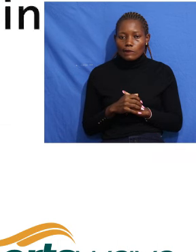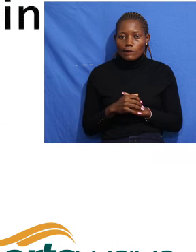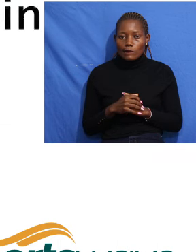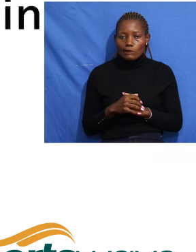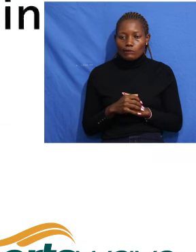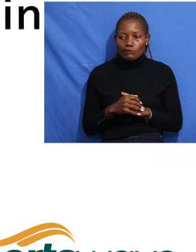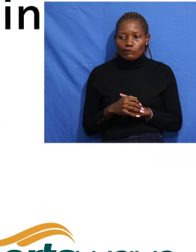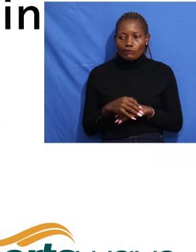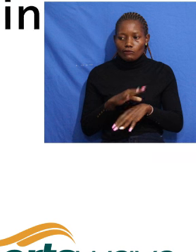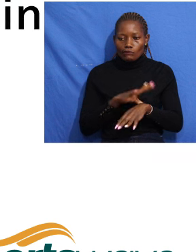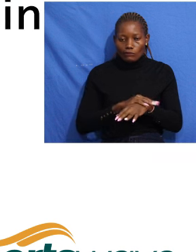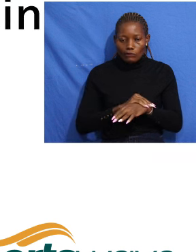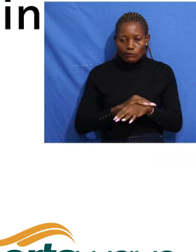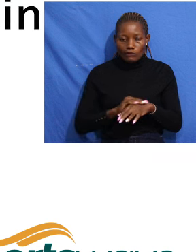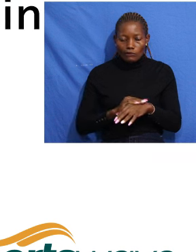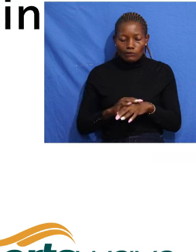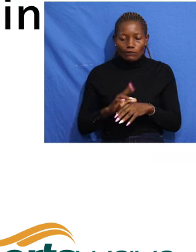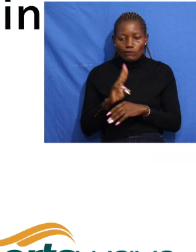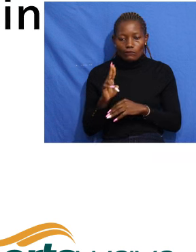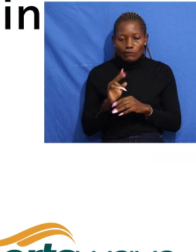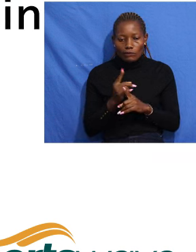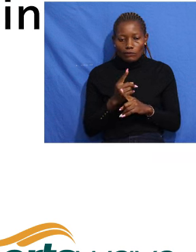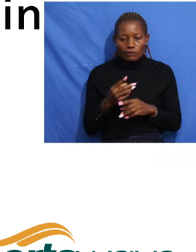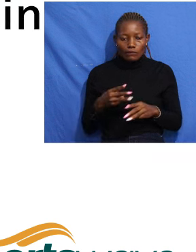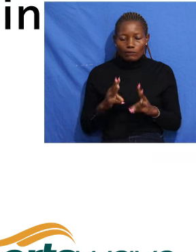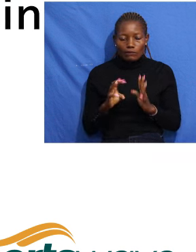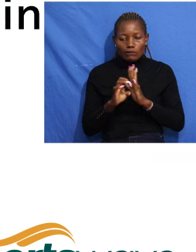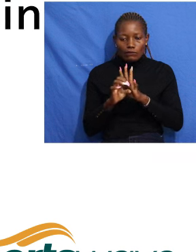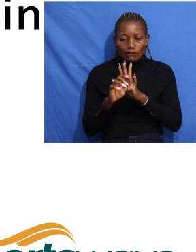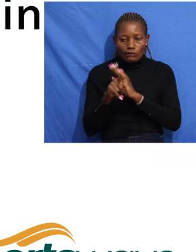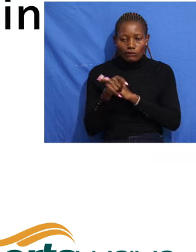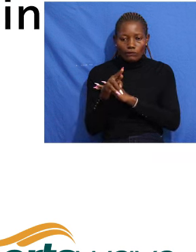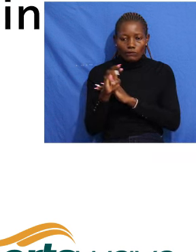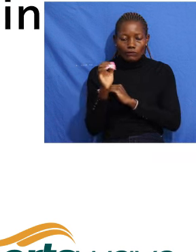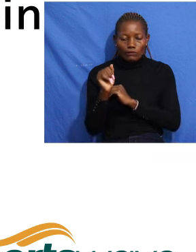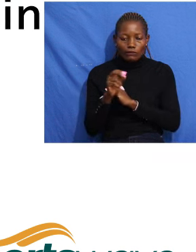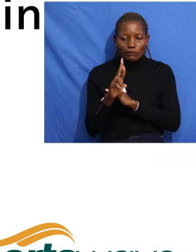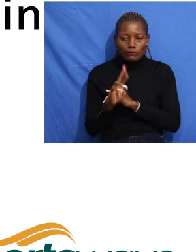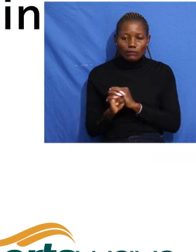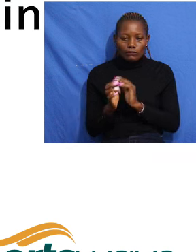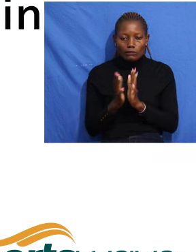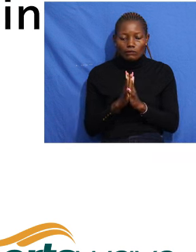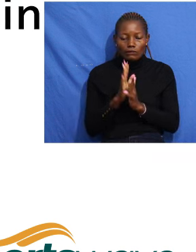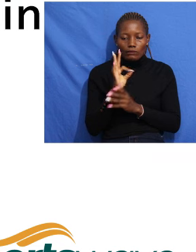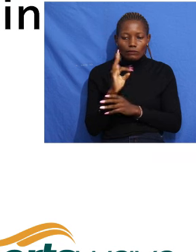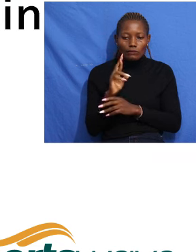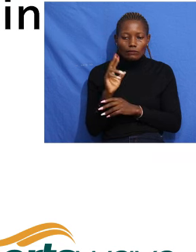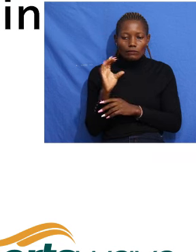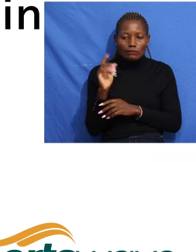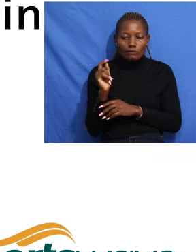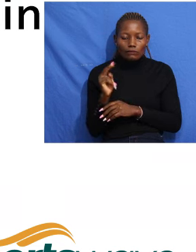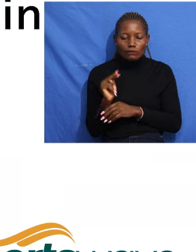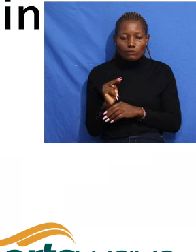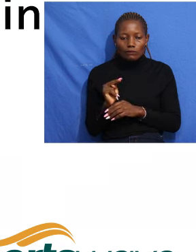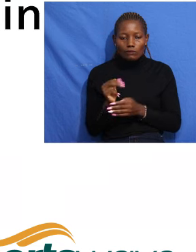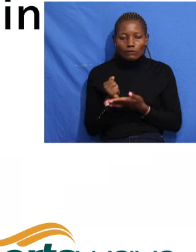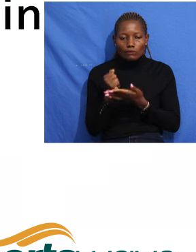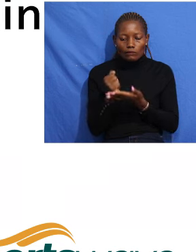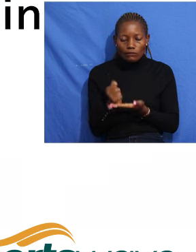In massage, you uses various techniques such as pressure and friction to stimulate blood circulation and fatigue